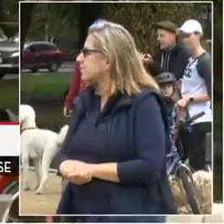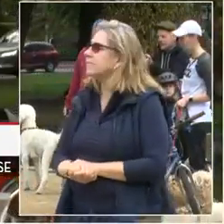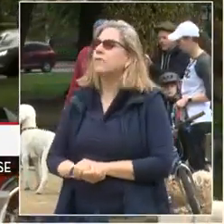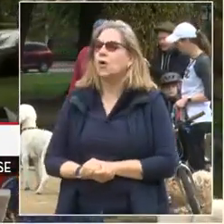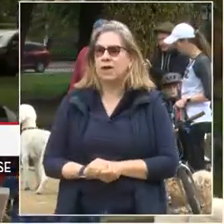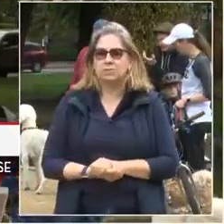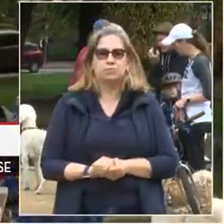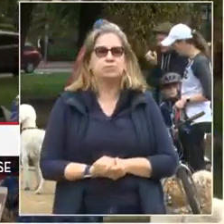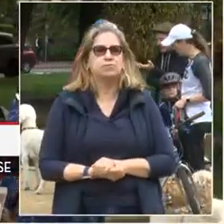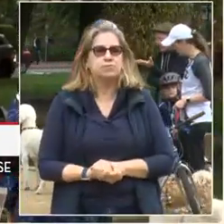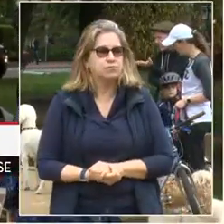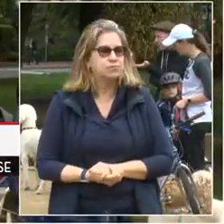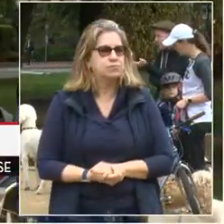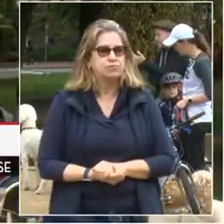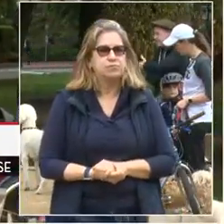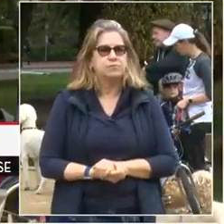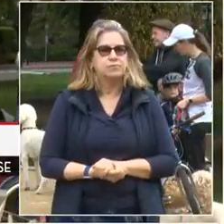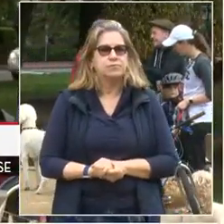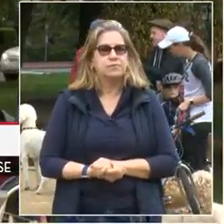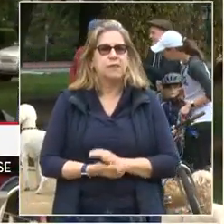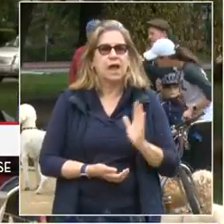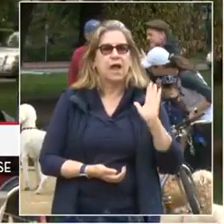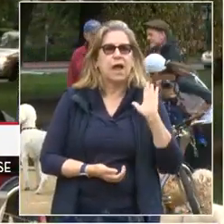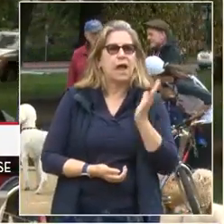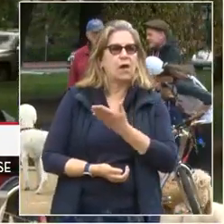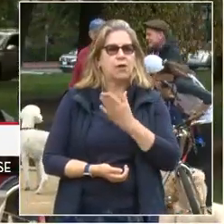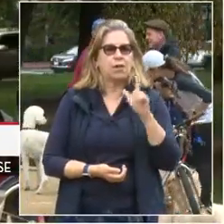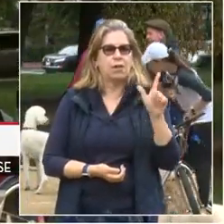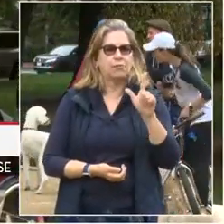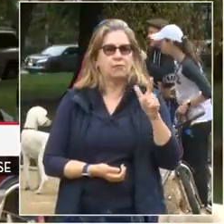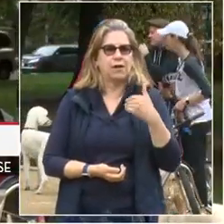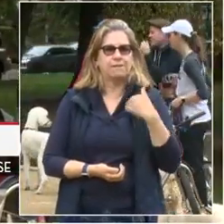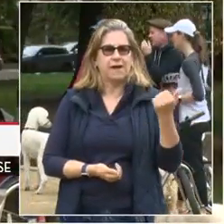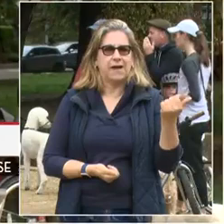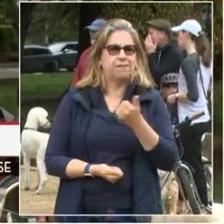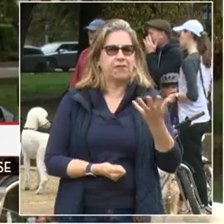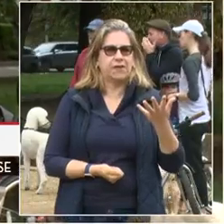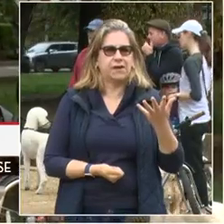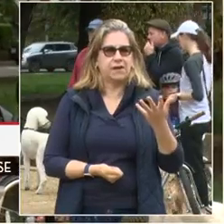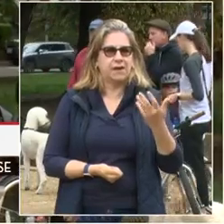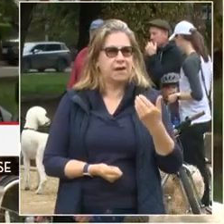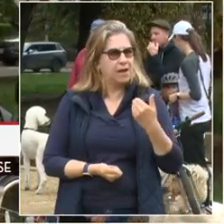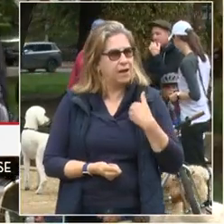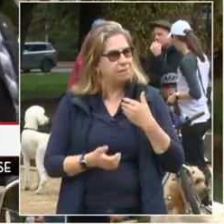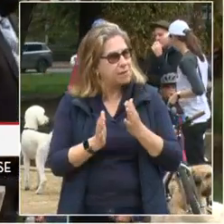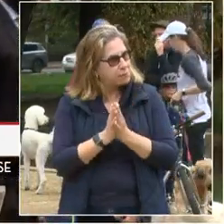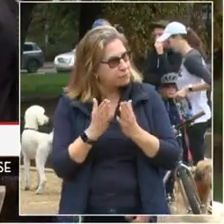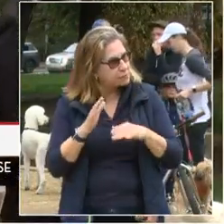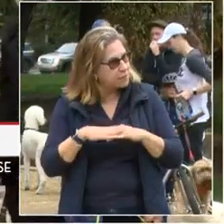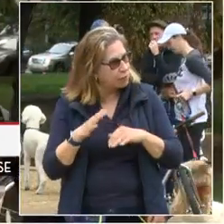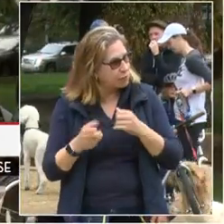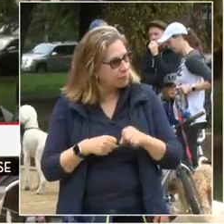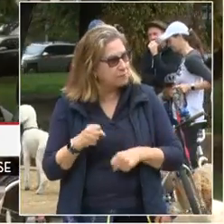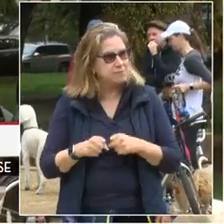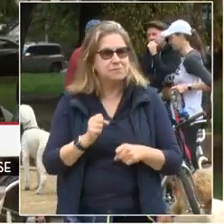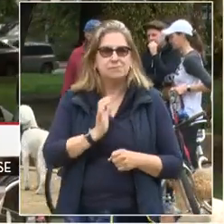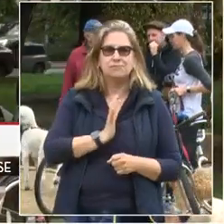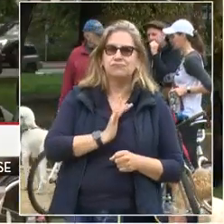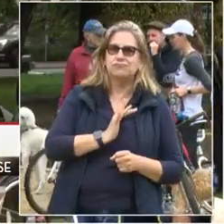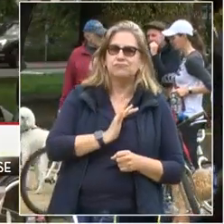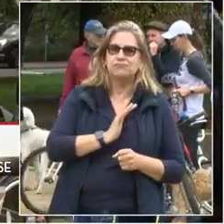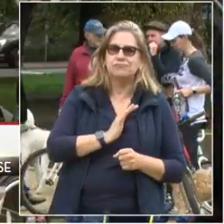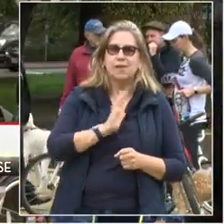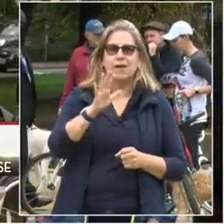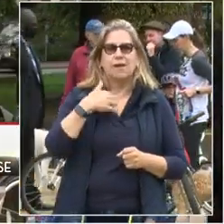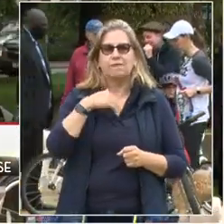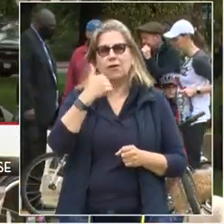Our libraries have everything. We have books on our bikes. All right, couple other big thanks. Wendy the